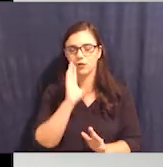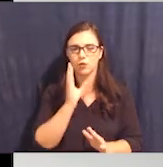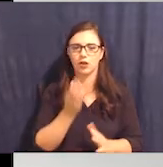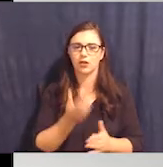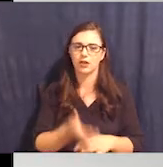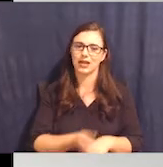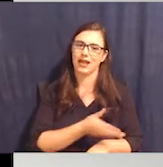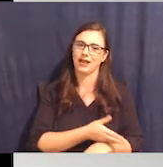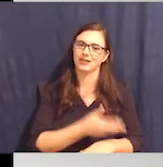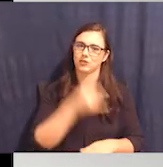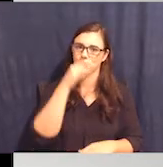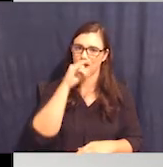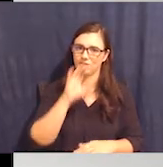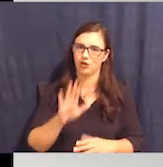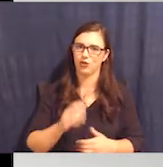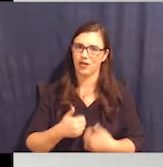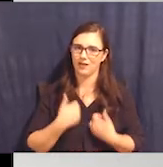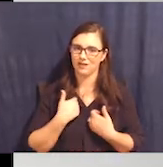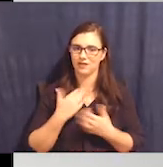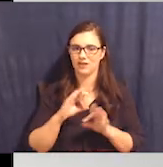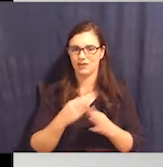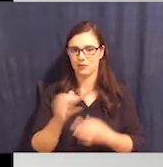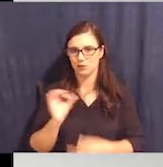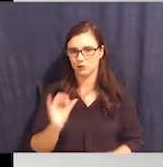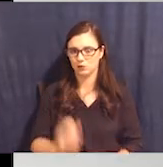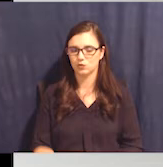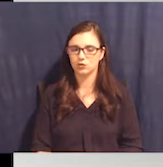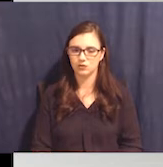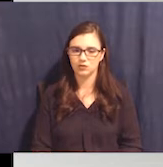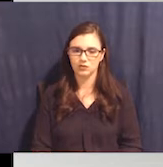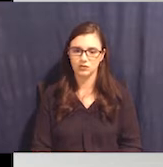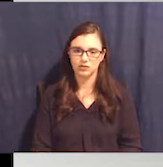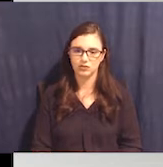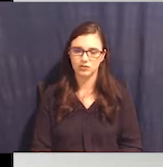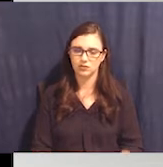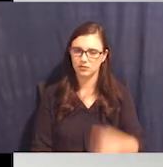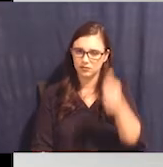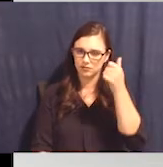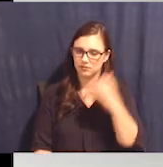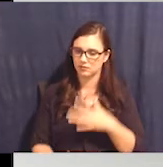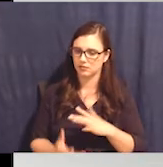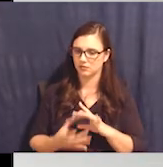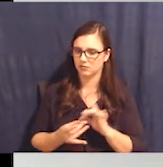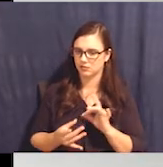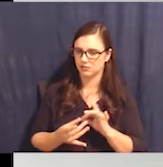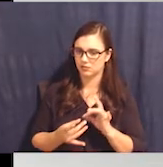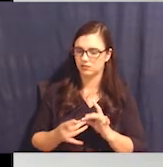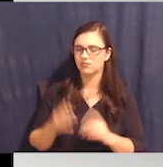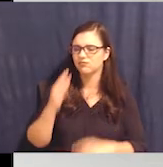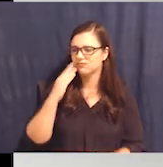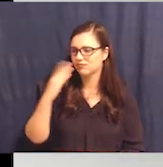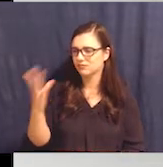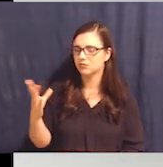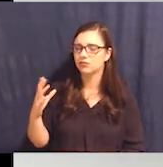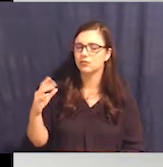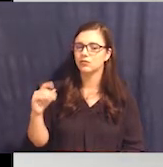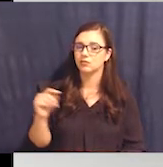will enhance your child's life and the family. And just to